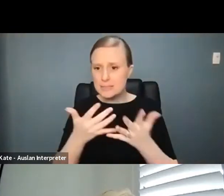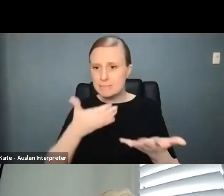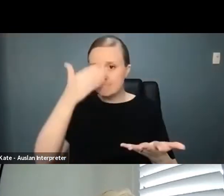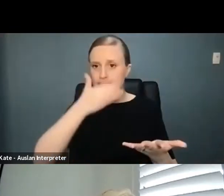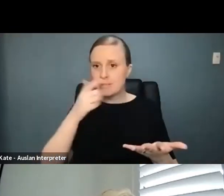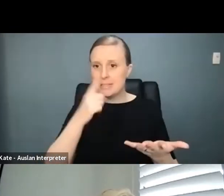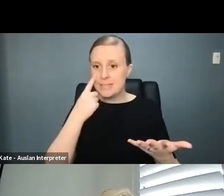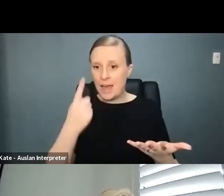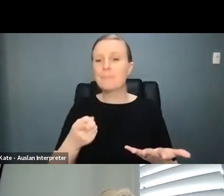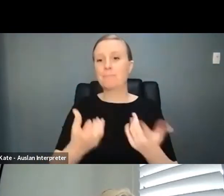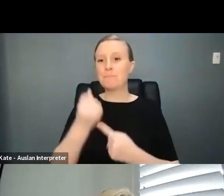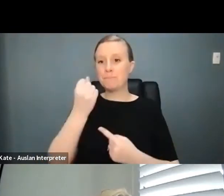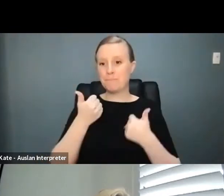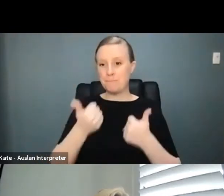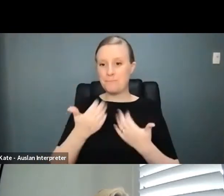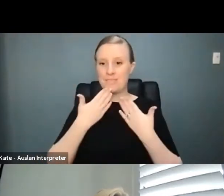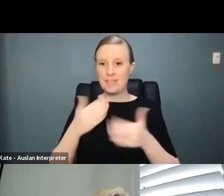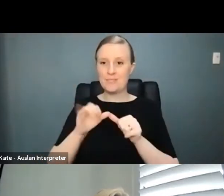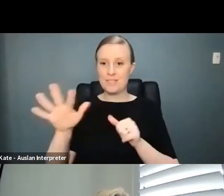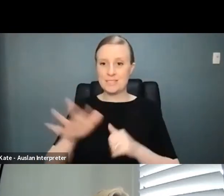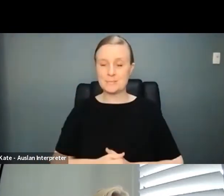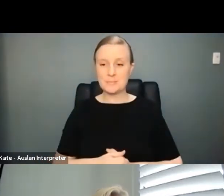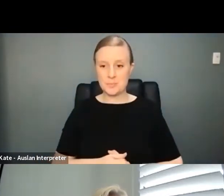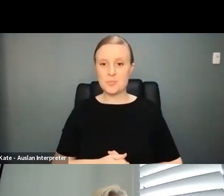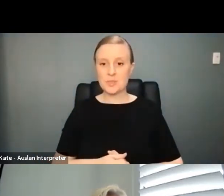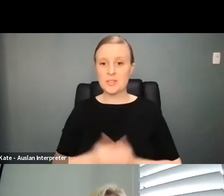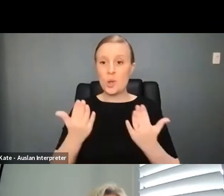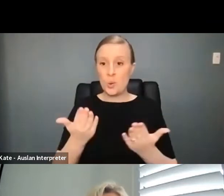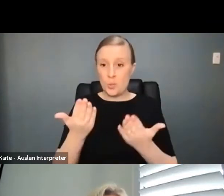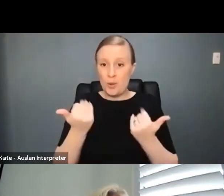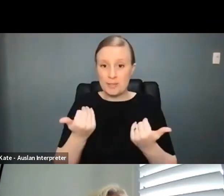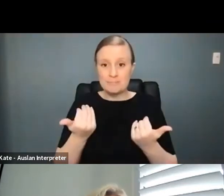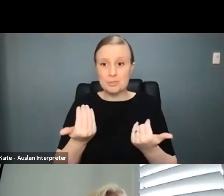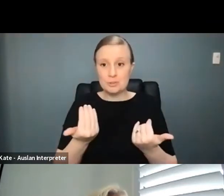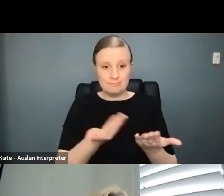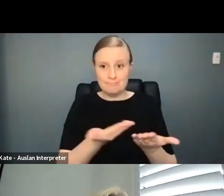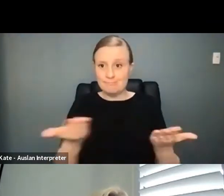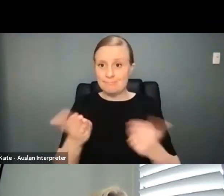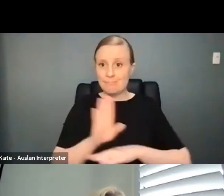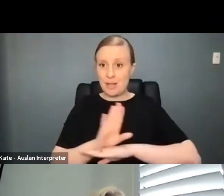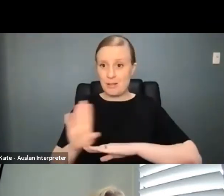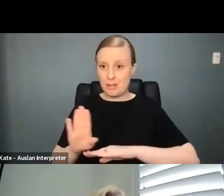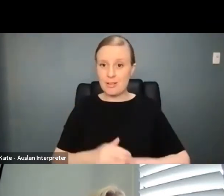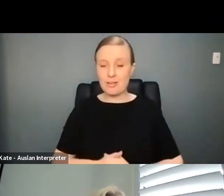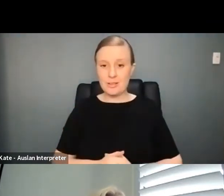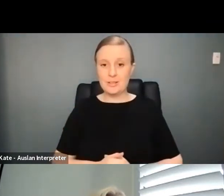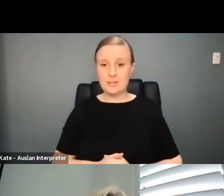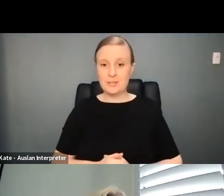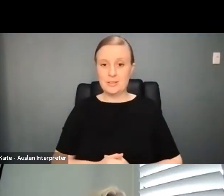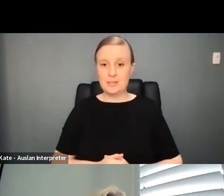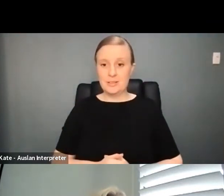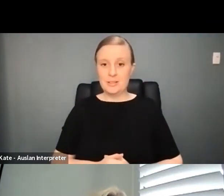please? Ah, fantastic. So, welcome panel. And I'll just start off by